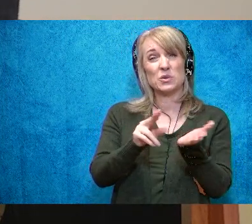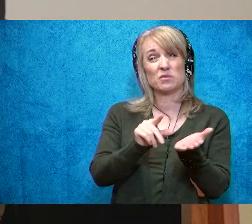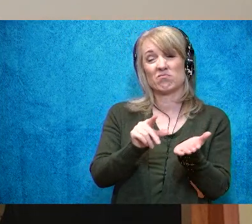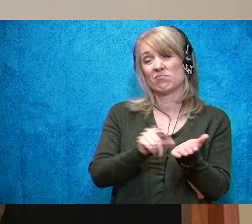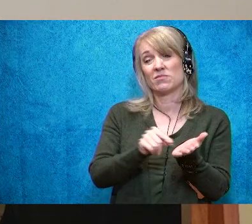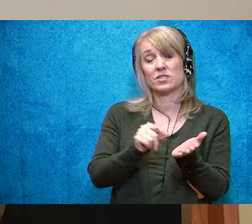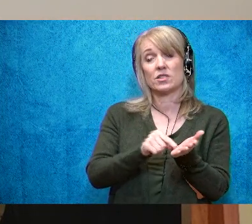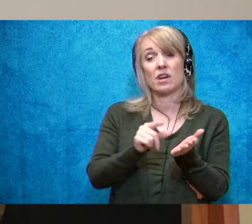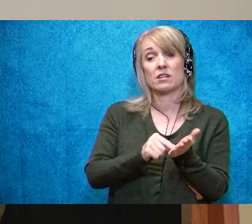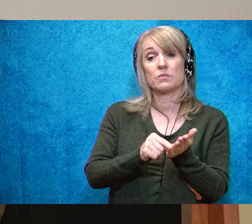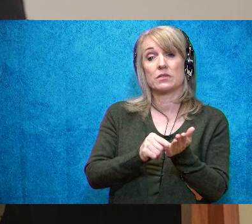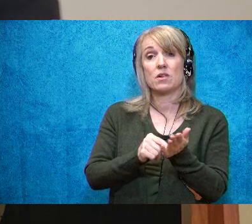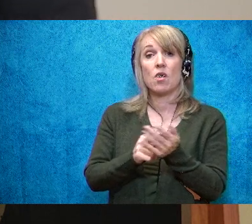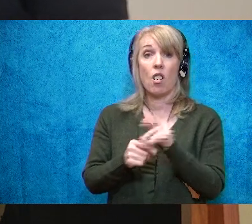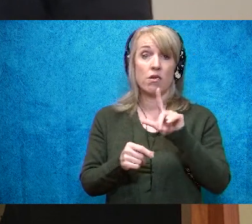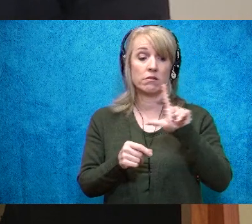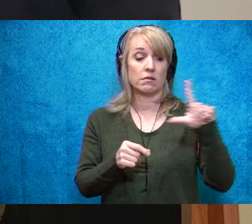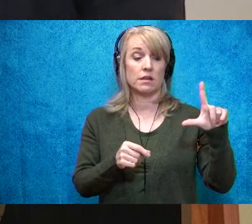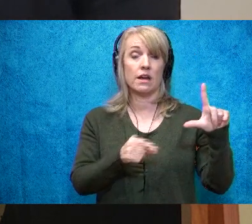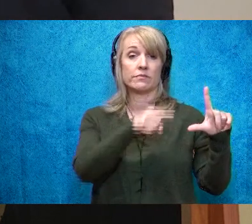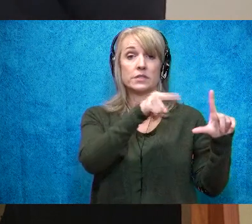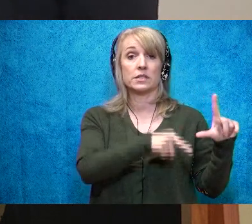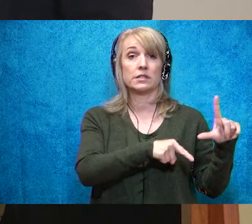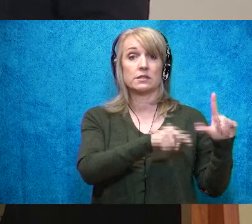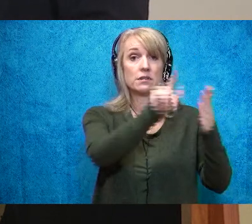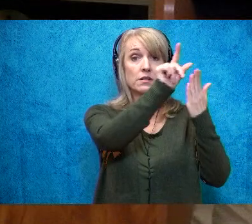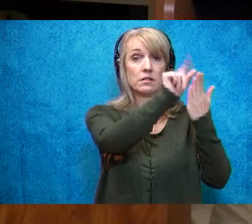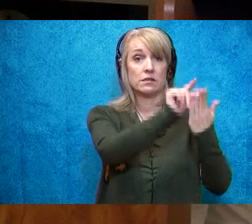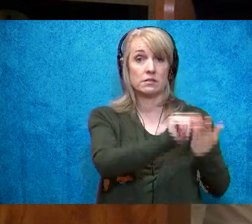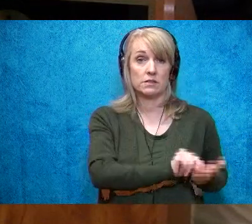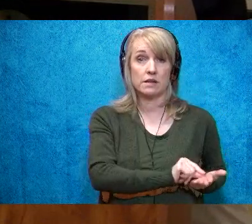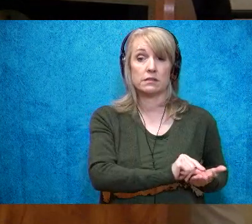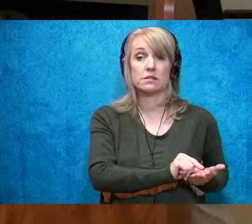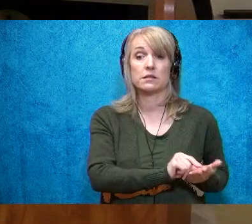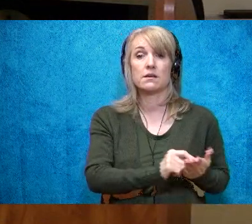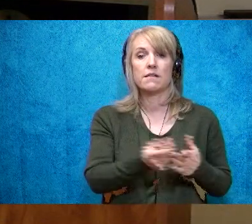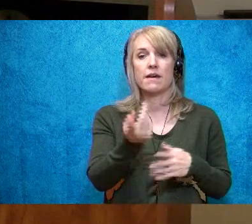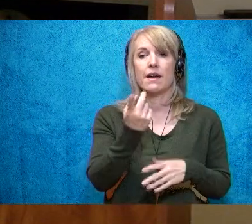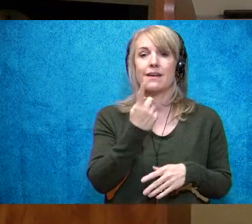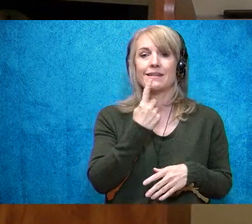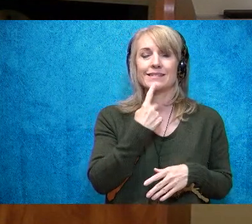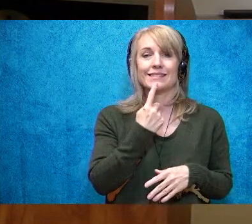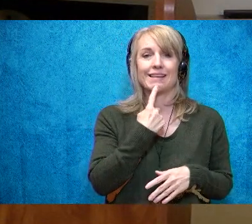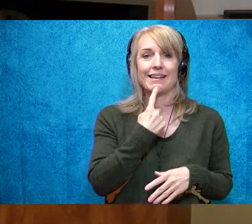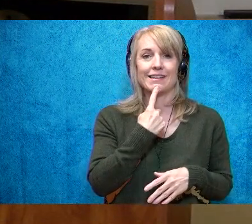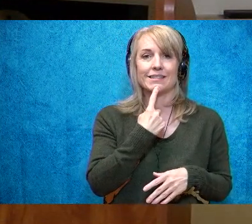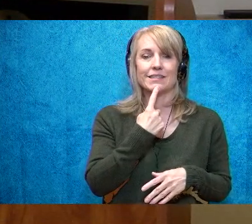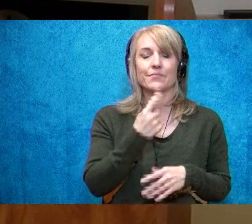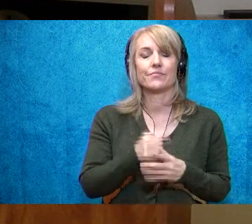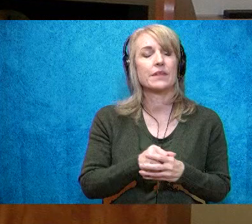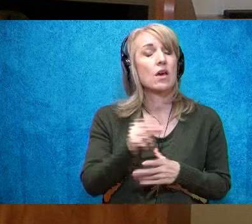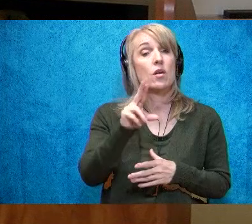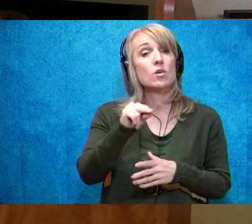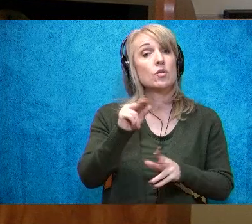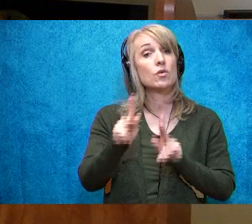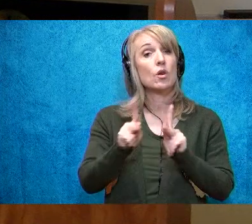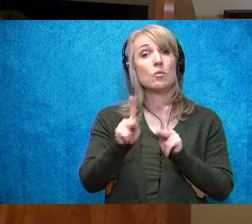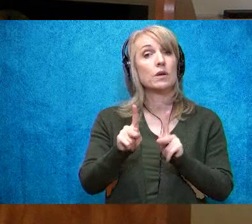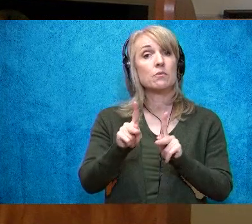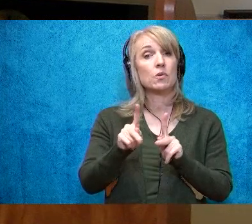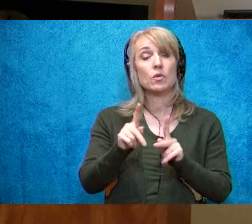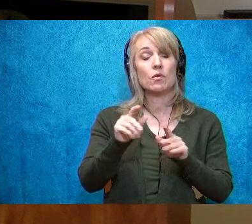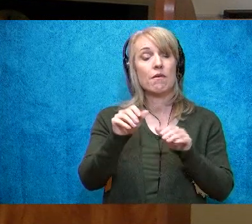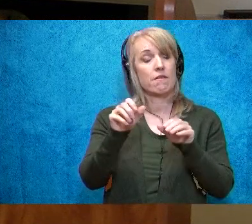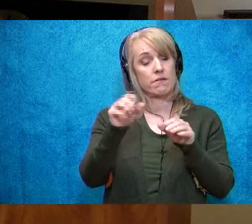on the left is a text document by David Kennedy. And he says this about American isolation. He says, no people came to believe